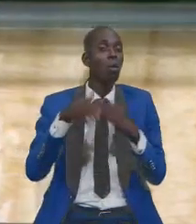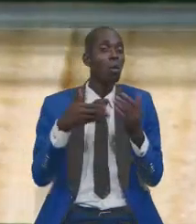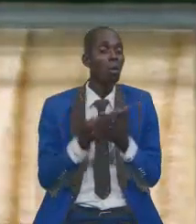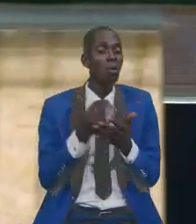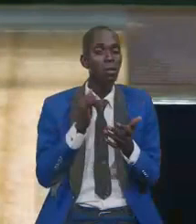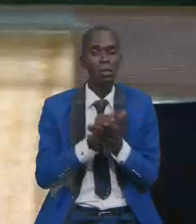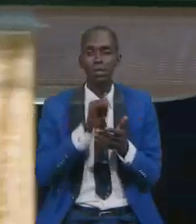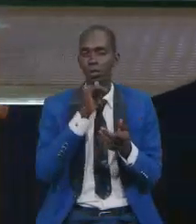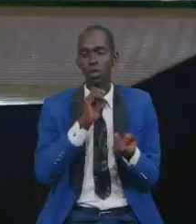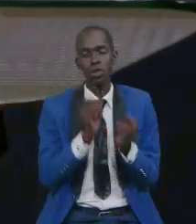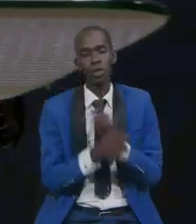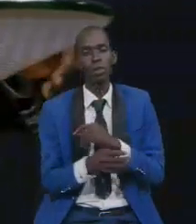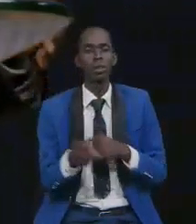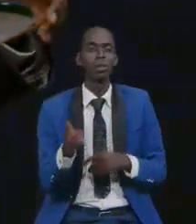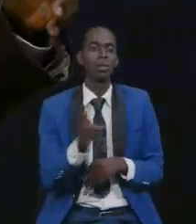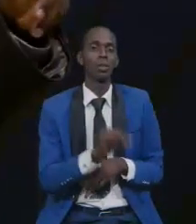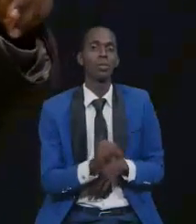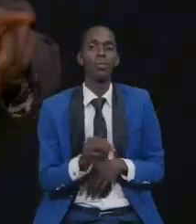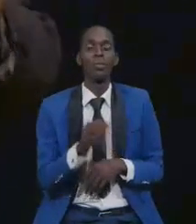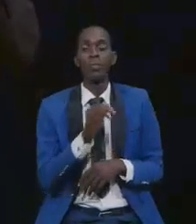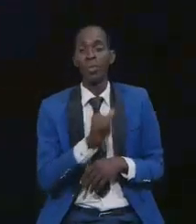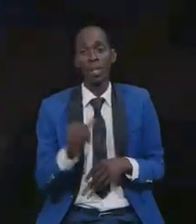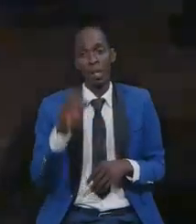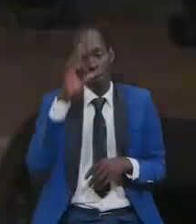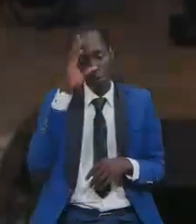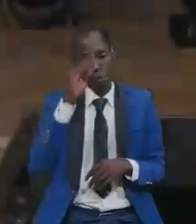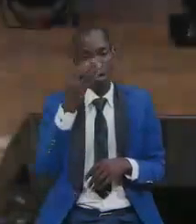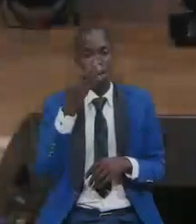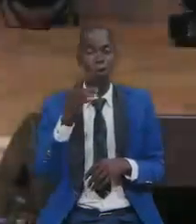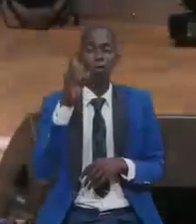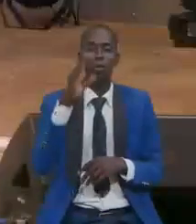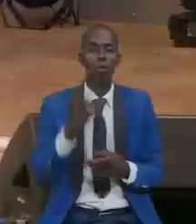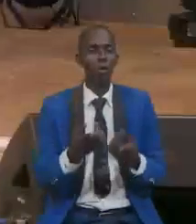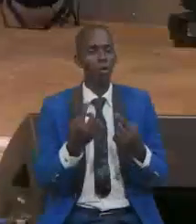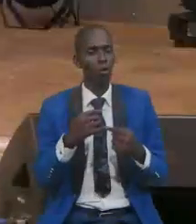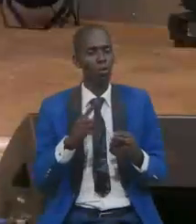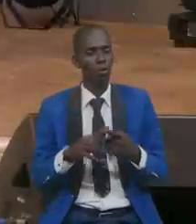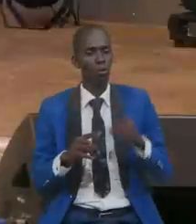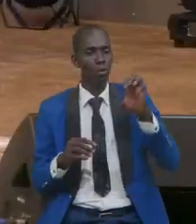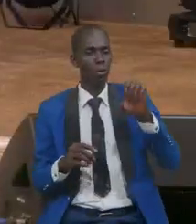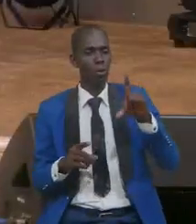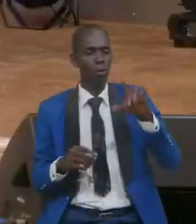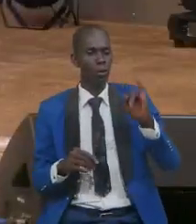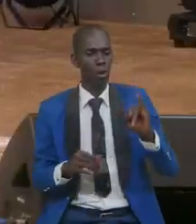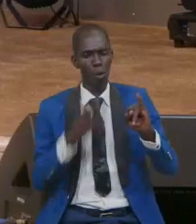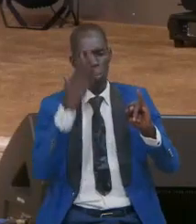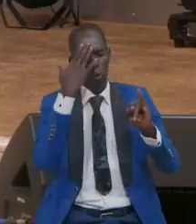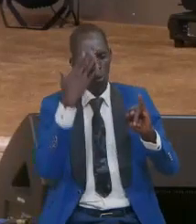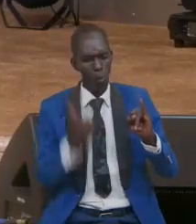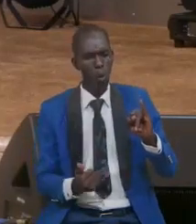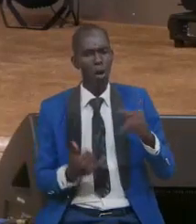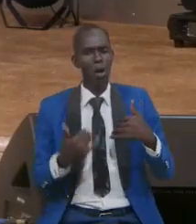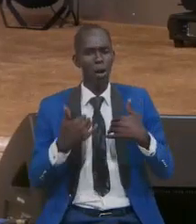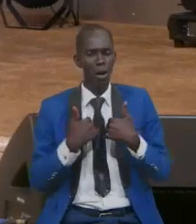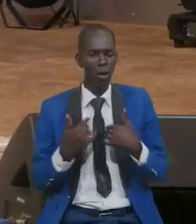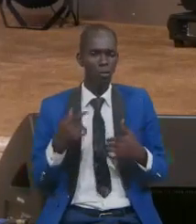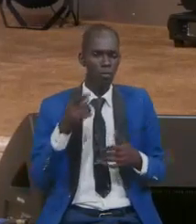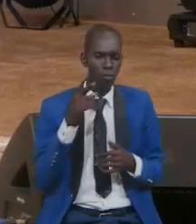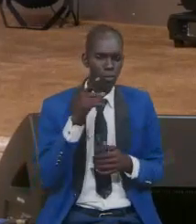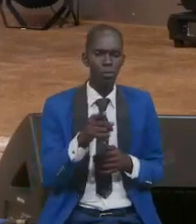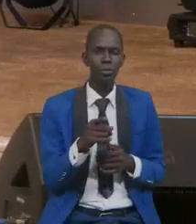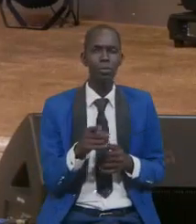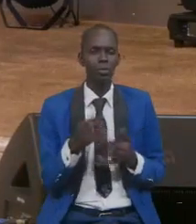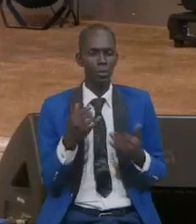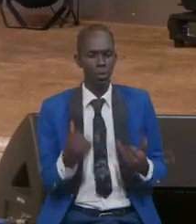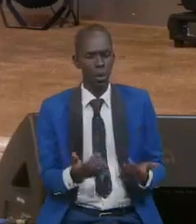them. A man of God may come to Eli and tell him, why have you exalted your children above